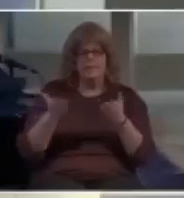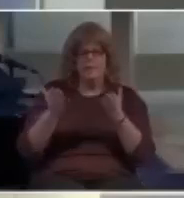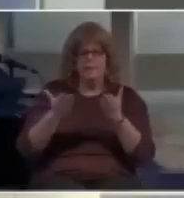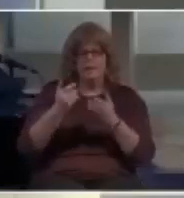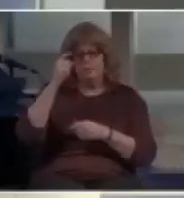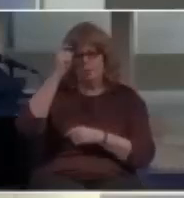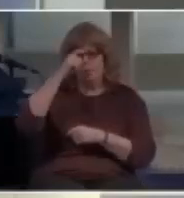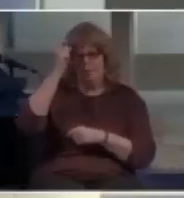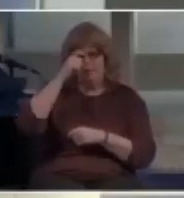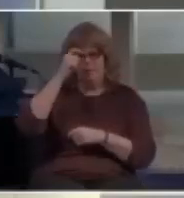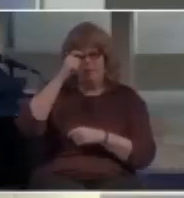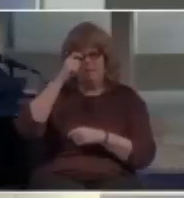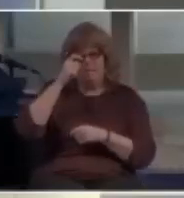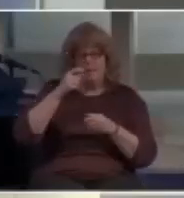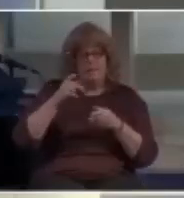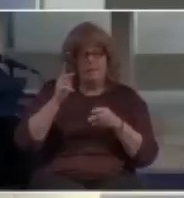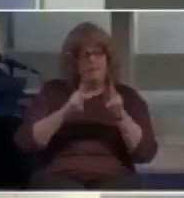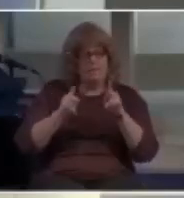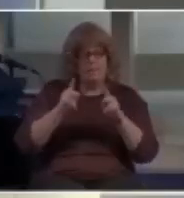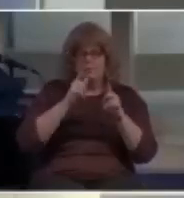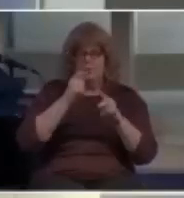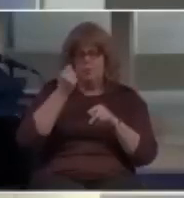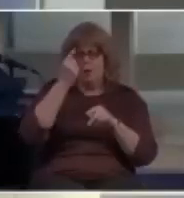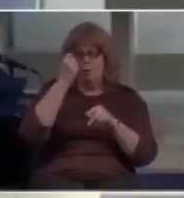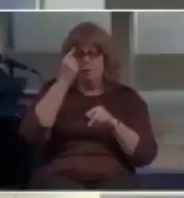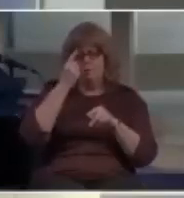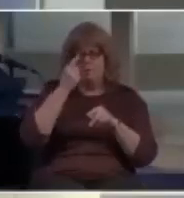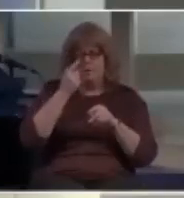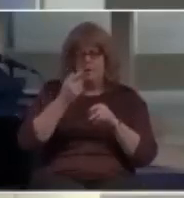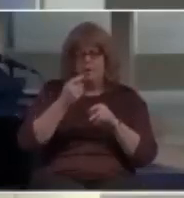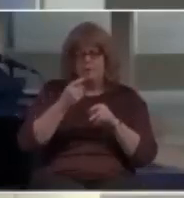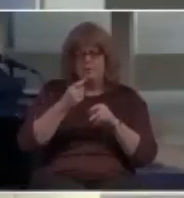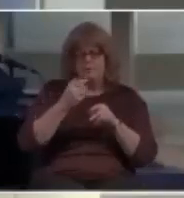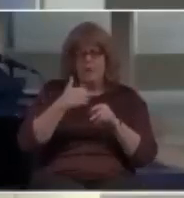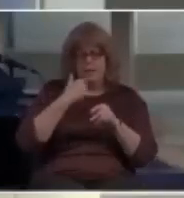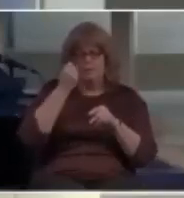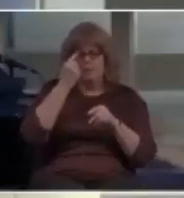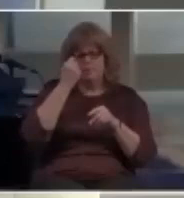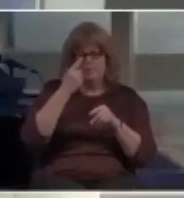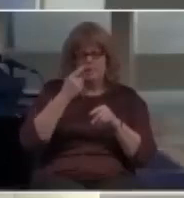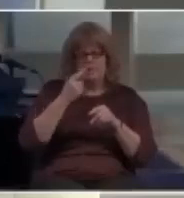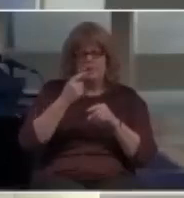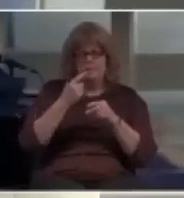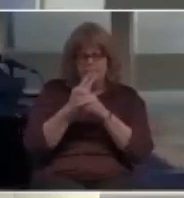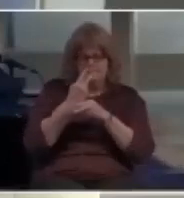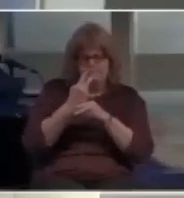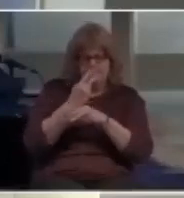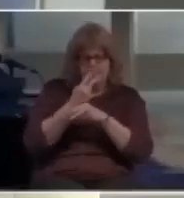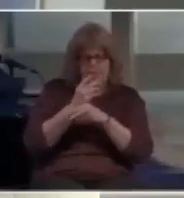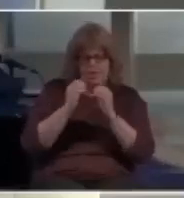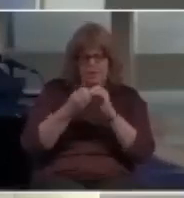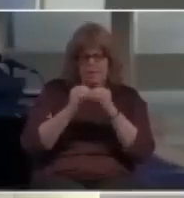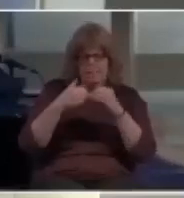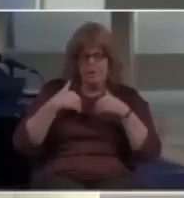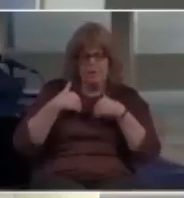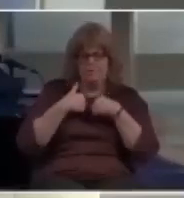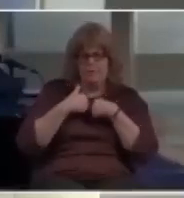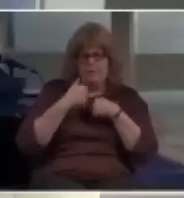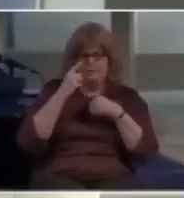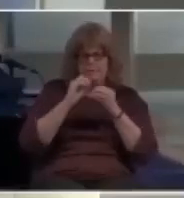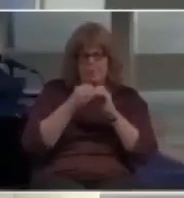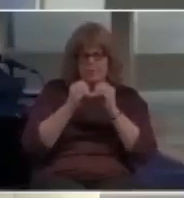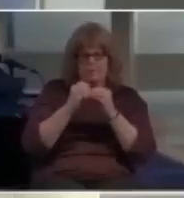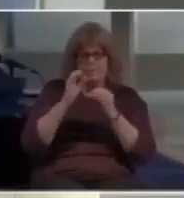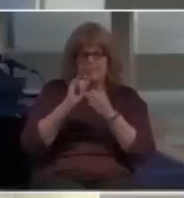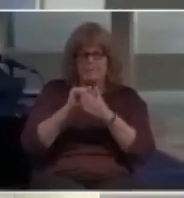wisdom. Let him who understands and has understanding calculate the number of the beast. For the number is